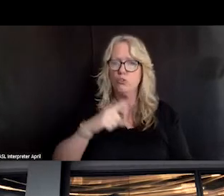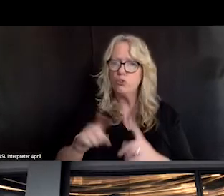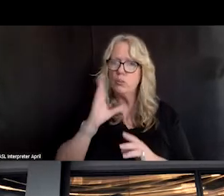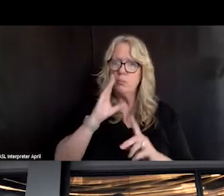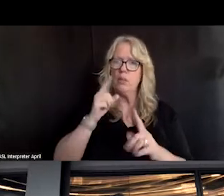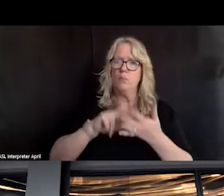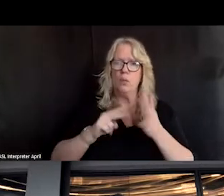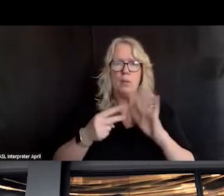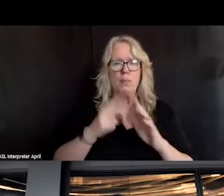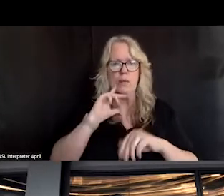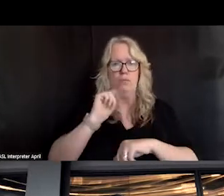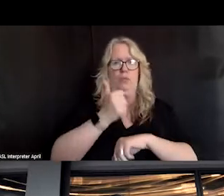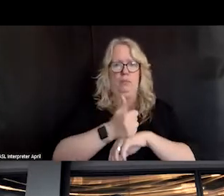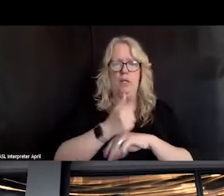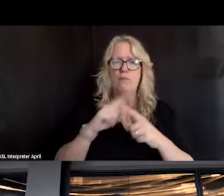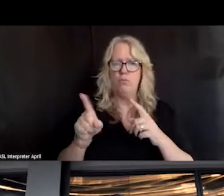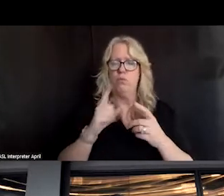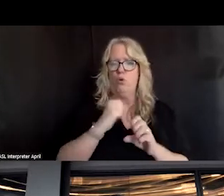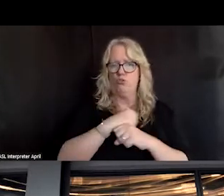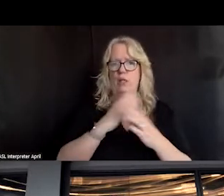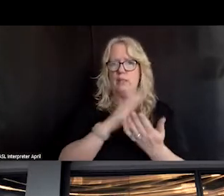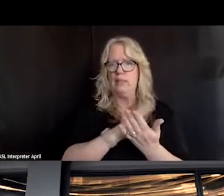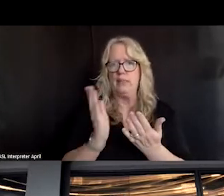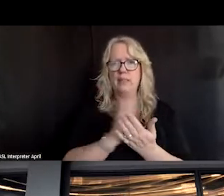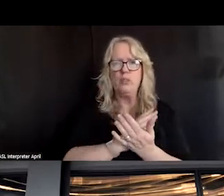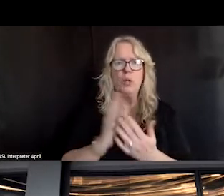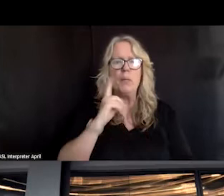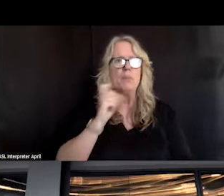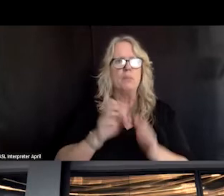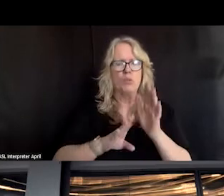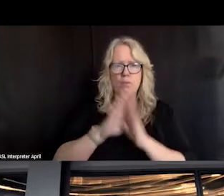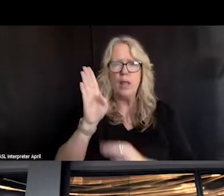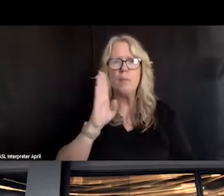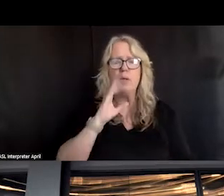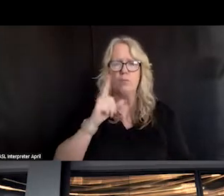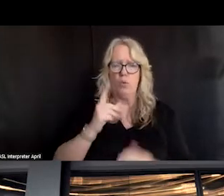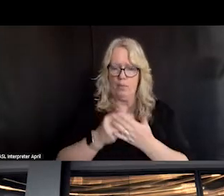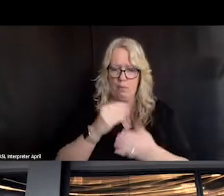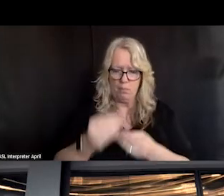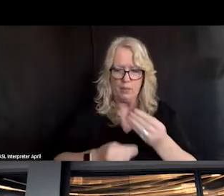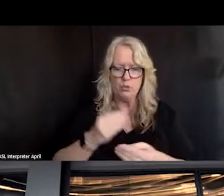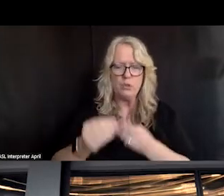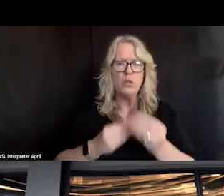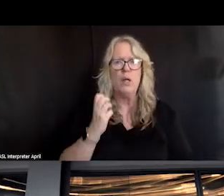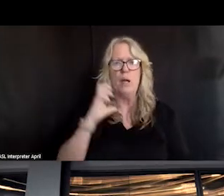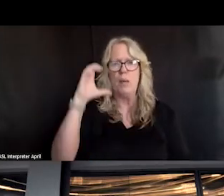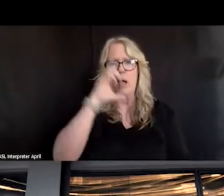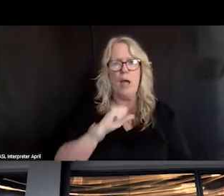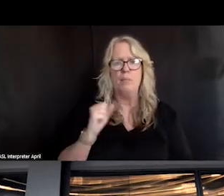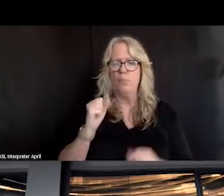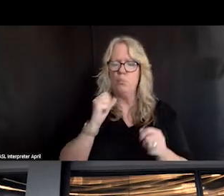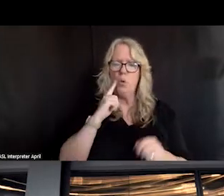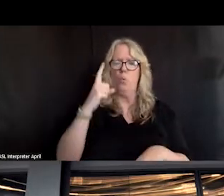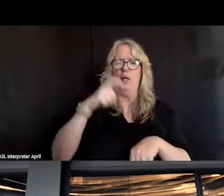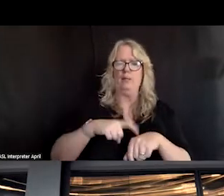of implementing a crisis continuum. So this is not to develop detailed budgets or estimate one-time capital investment,